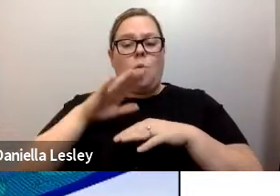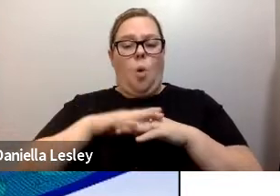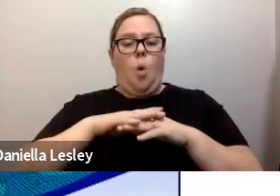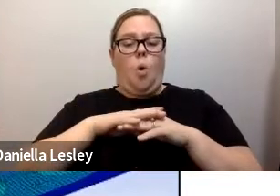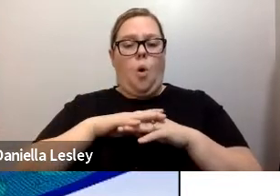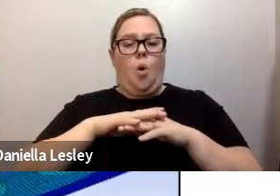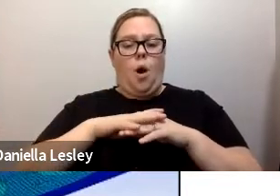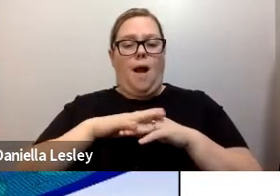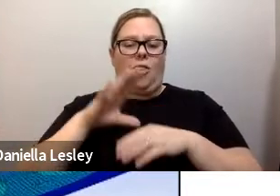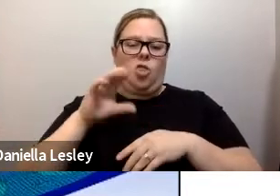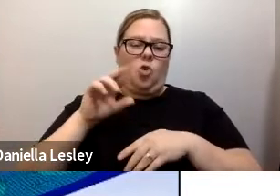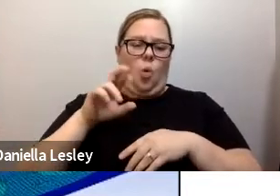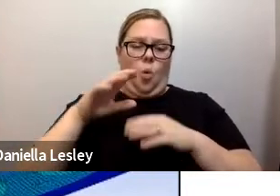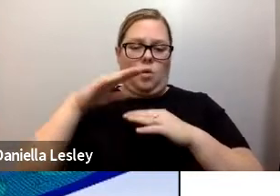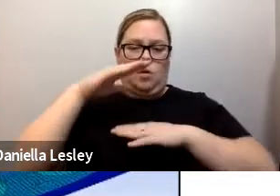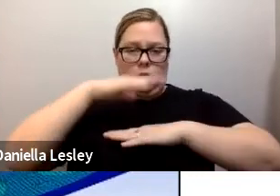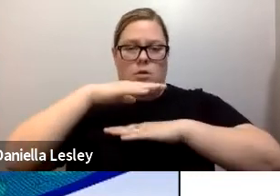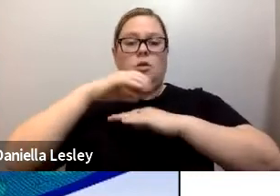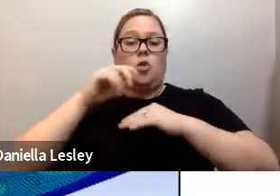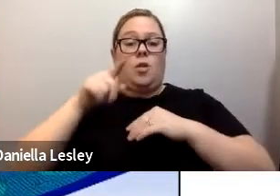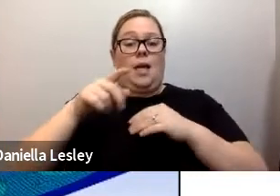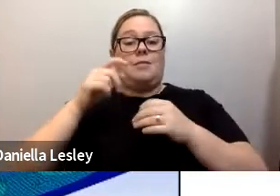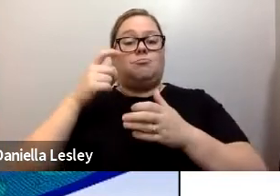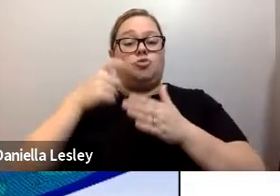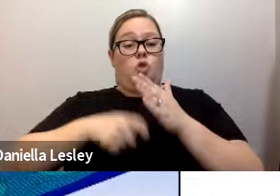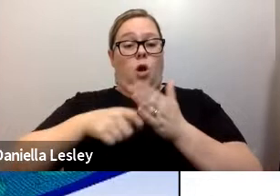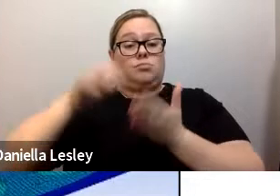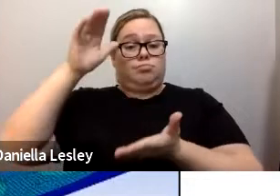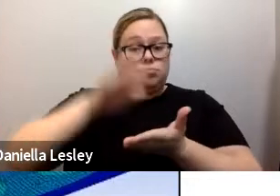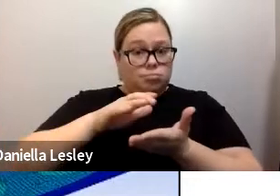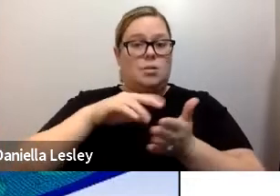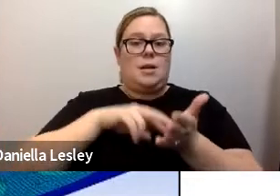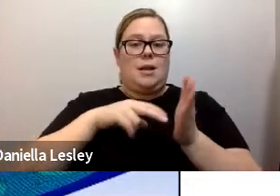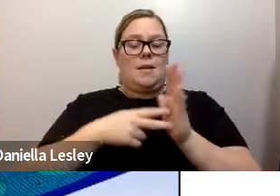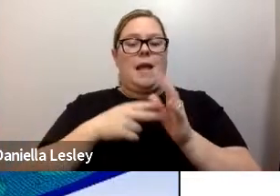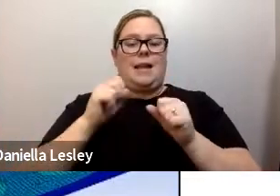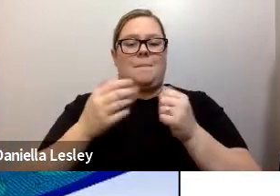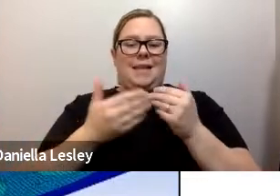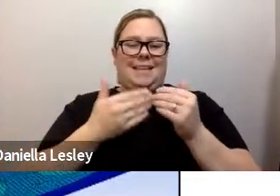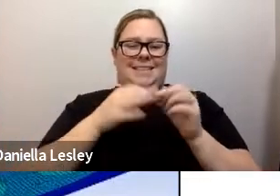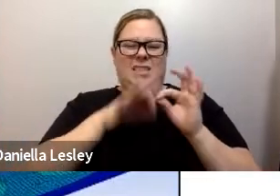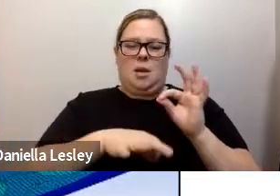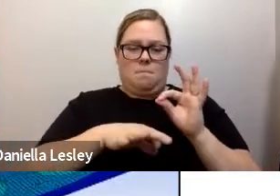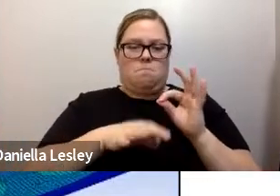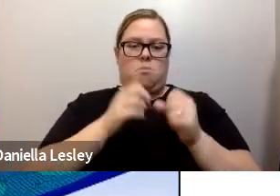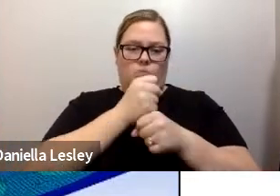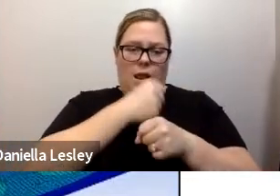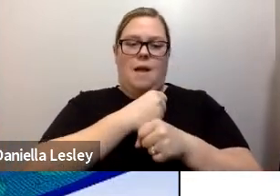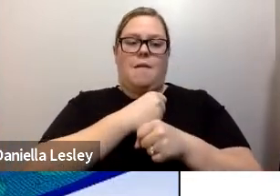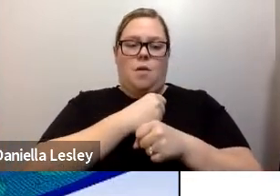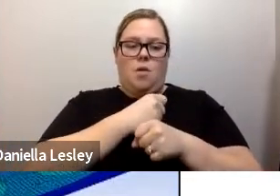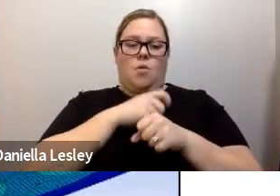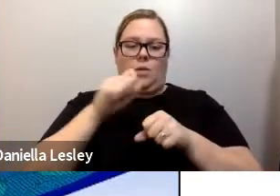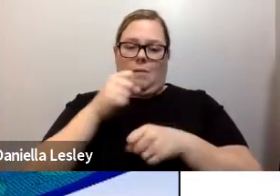your manufacturing methods to be much more simple, right? It's because you can kind of crank these out and stamp them out as you need